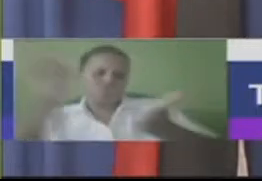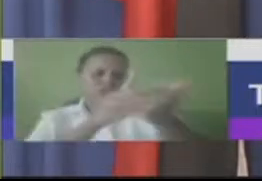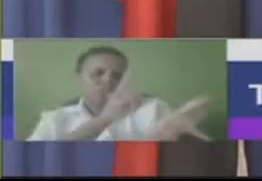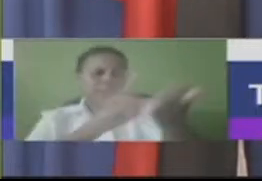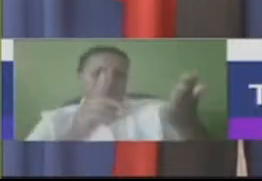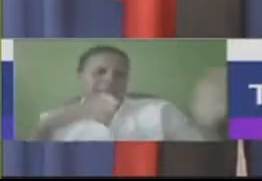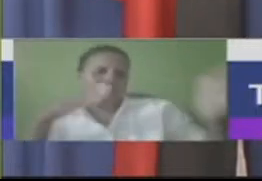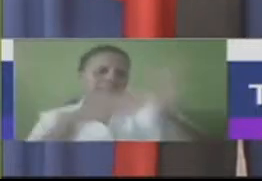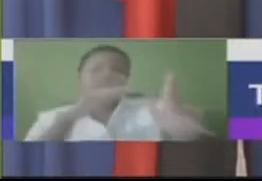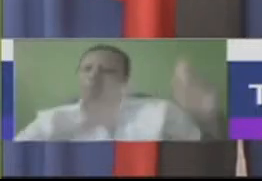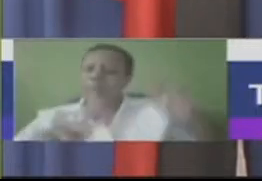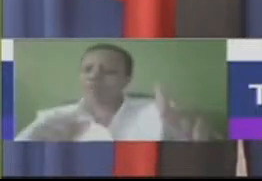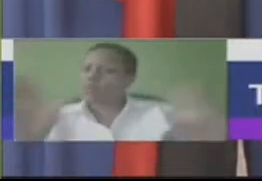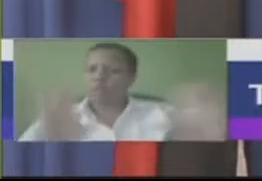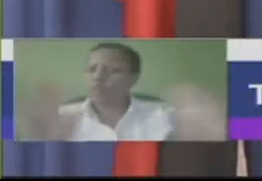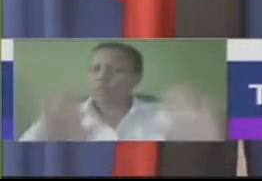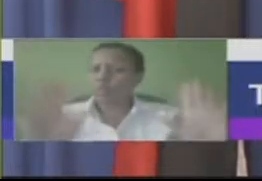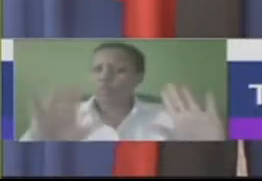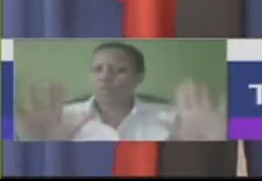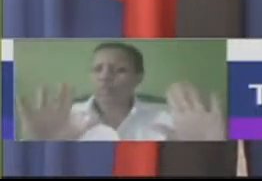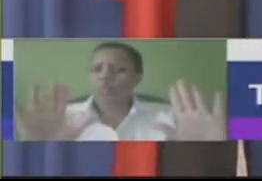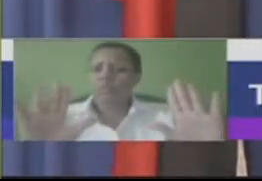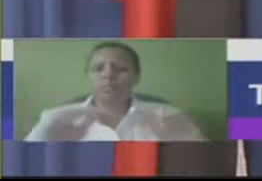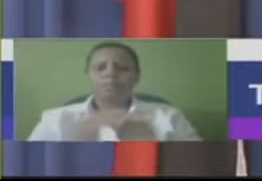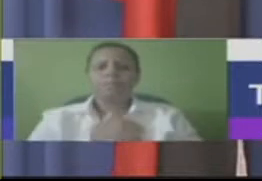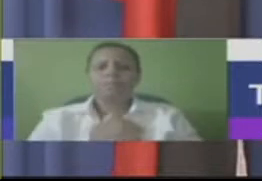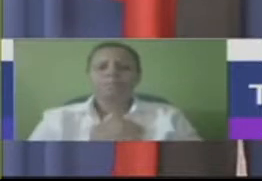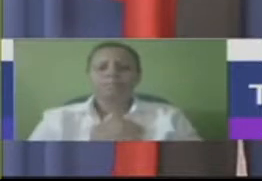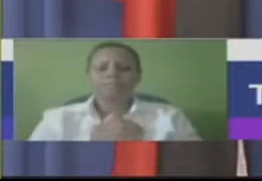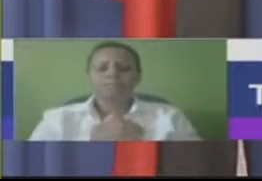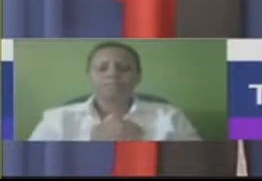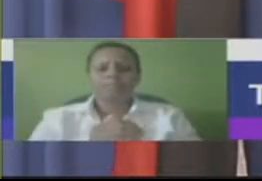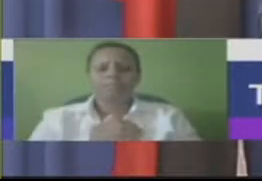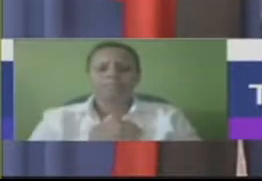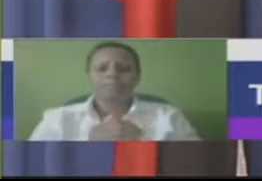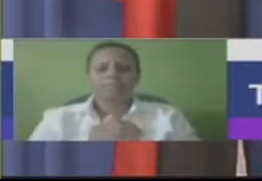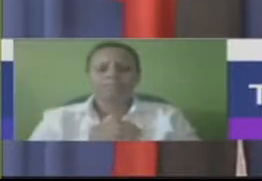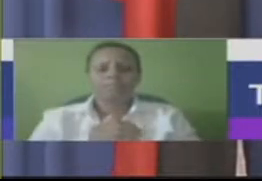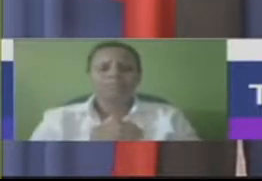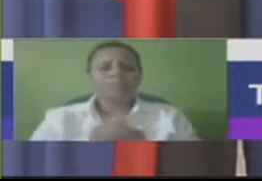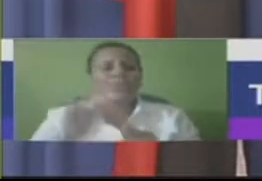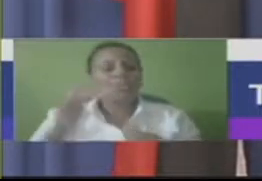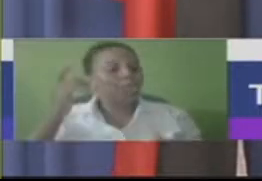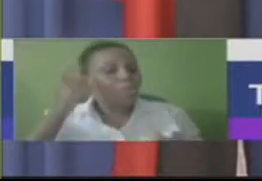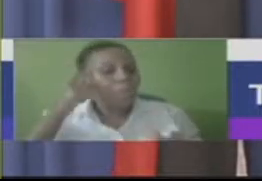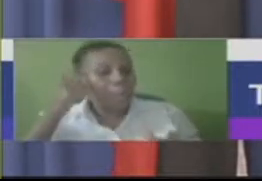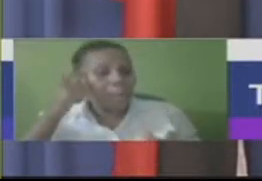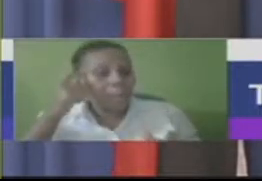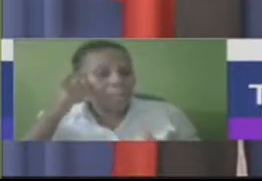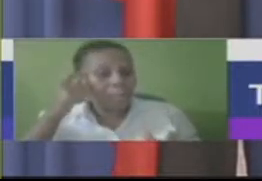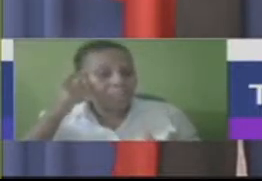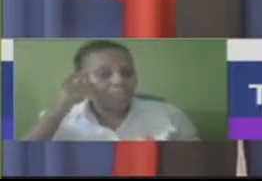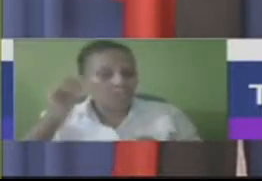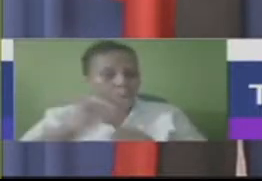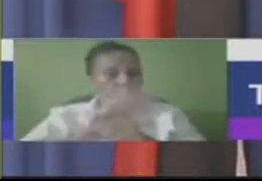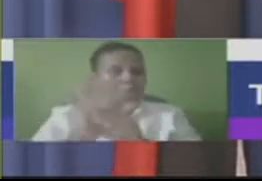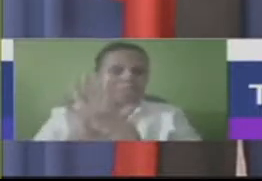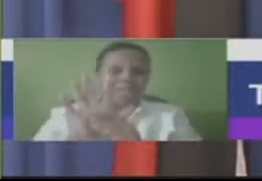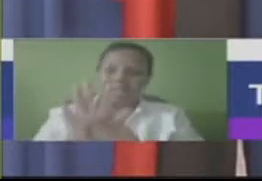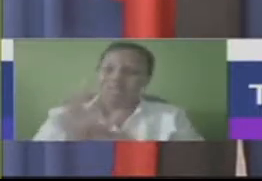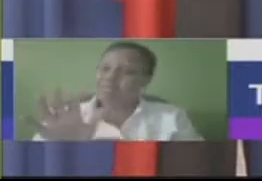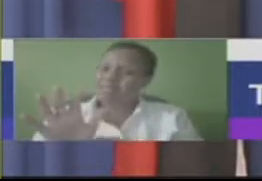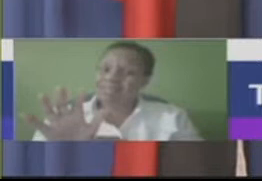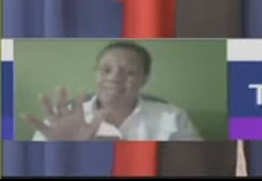with this virus. And it makes good sense, because the virus does not pick a person. All the virus wants is a human being. And